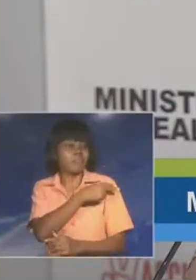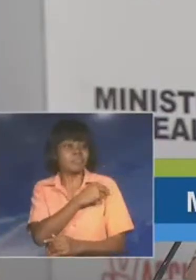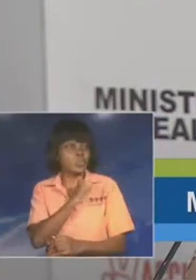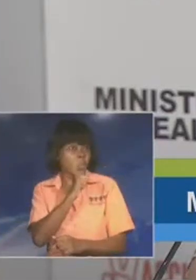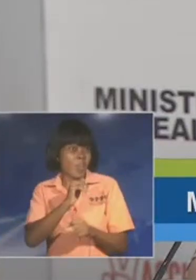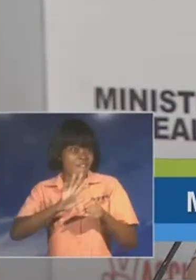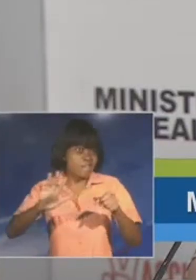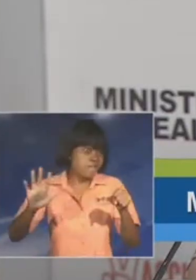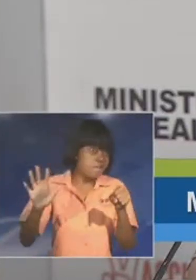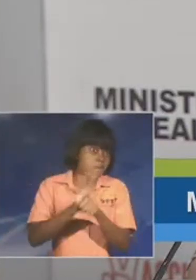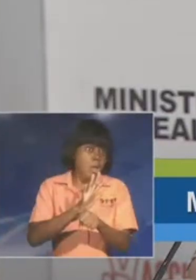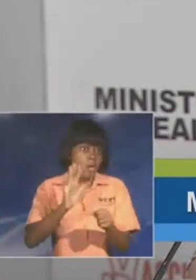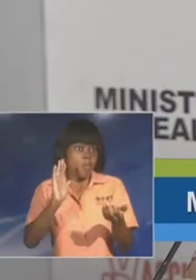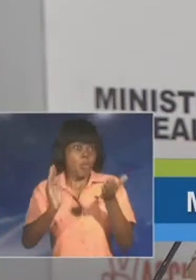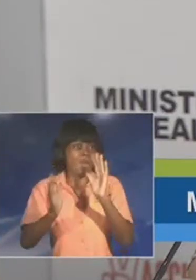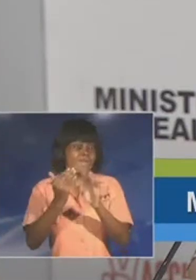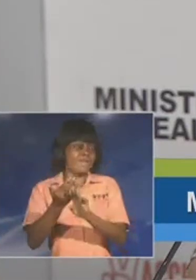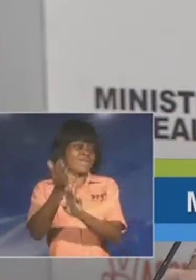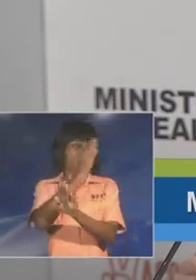in the last surge.